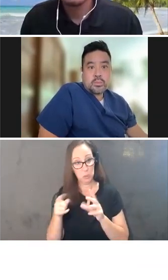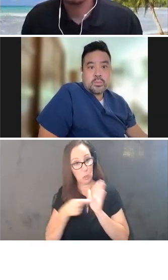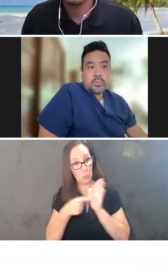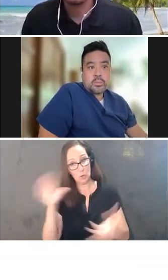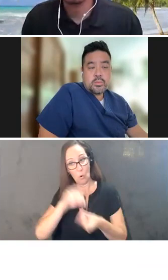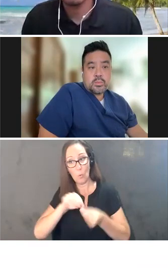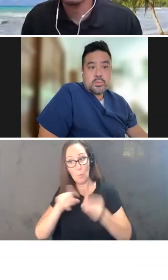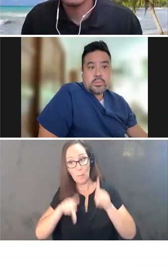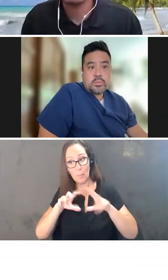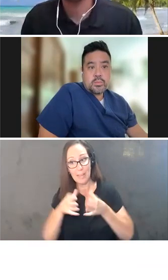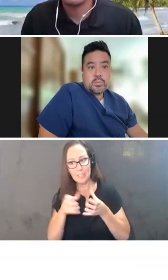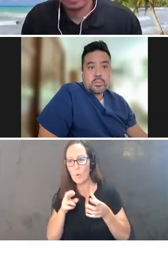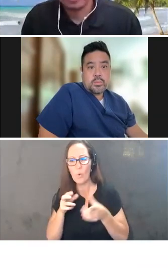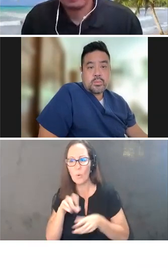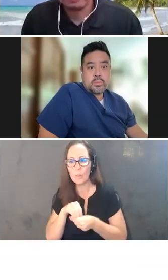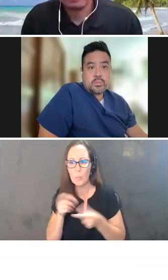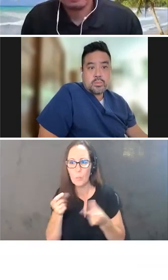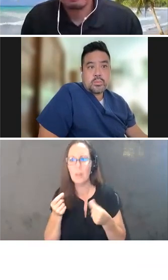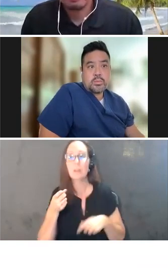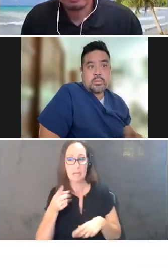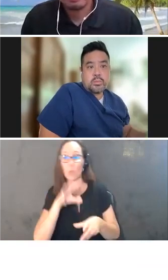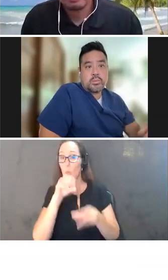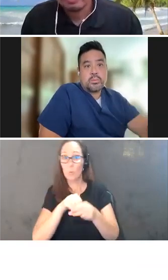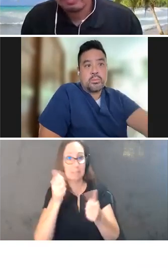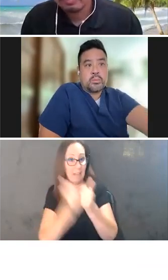include? So this includes everybody.